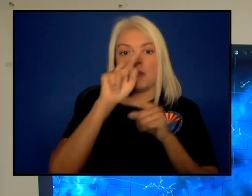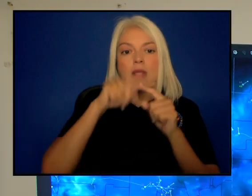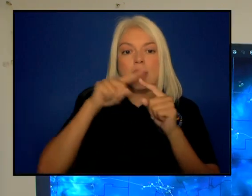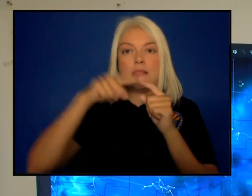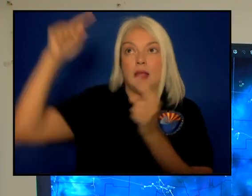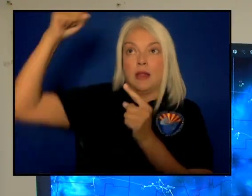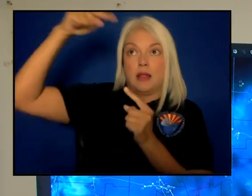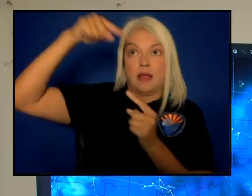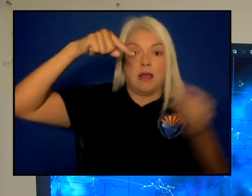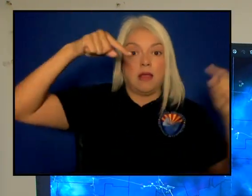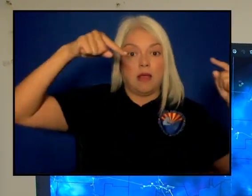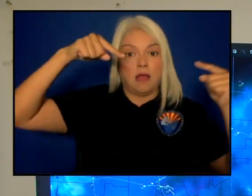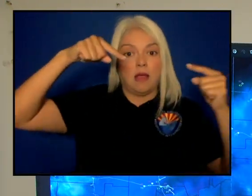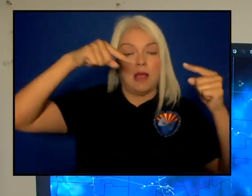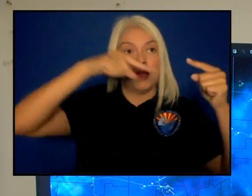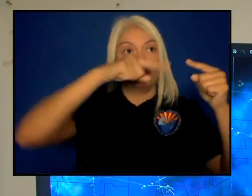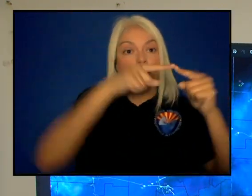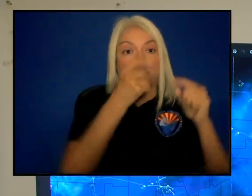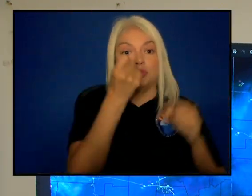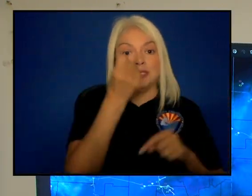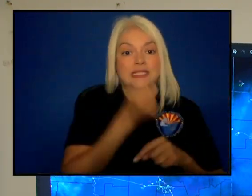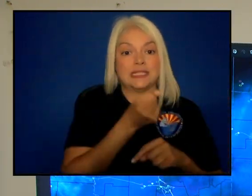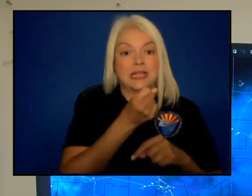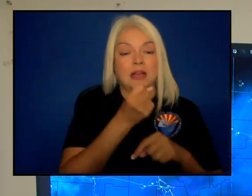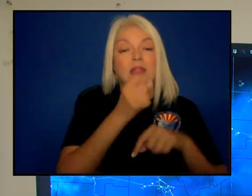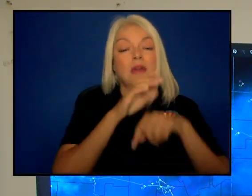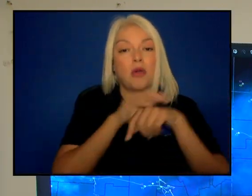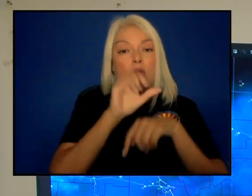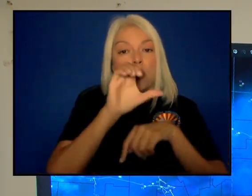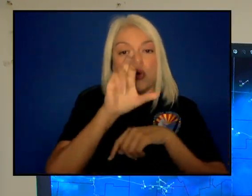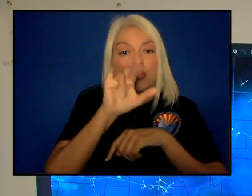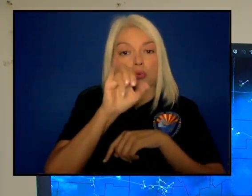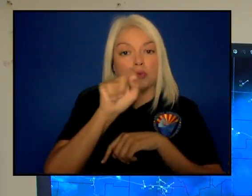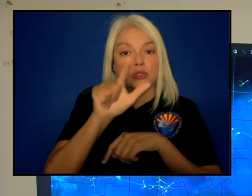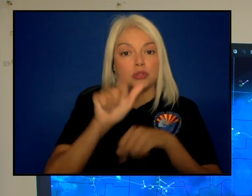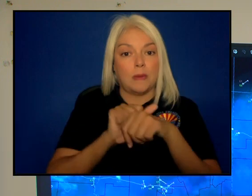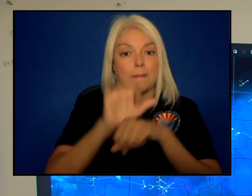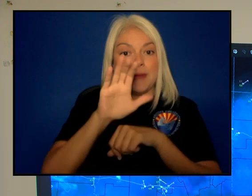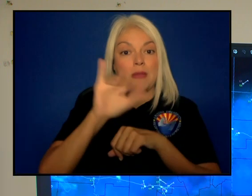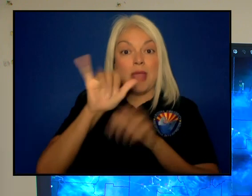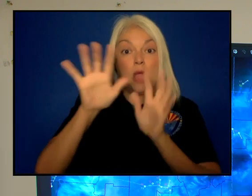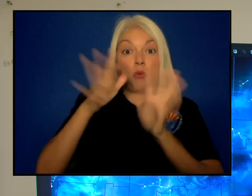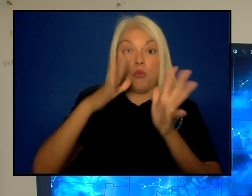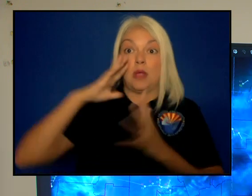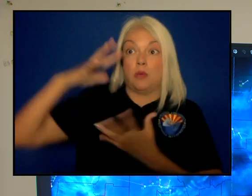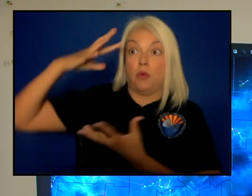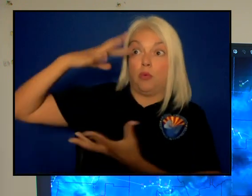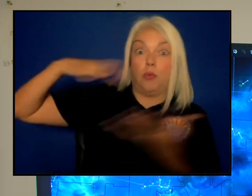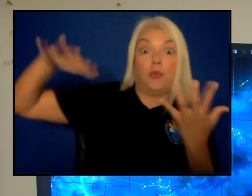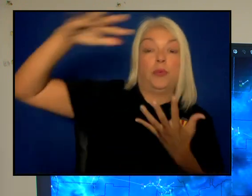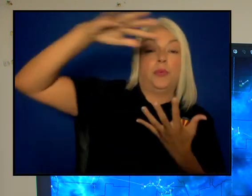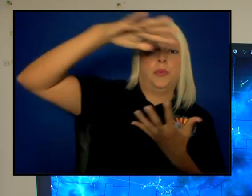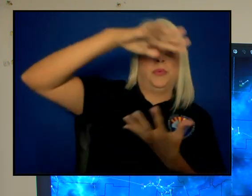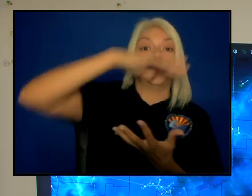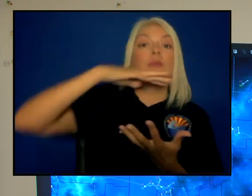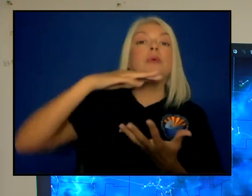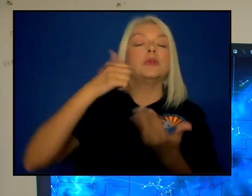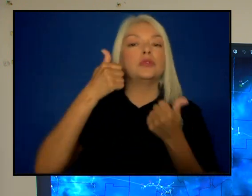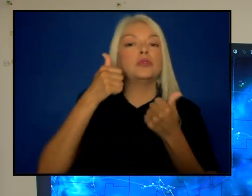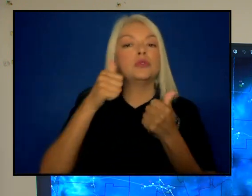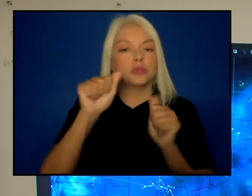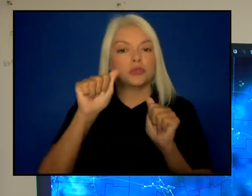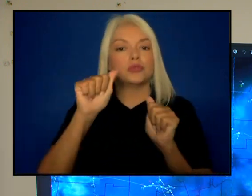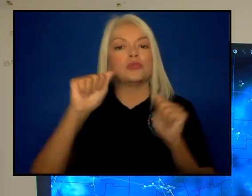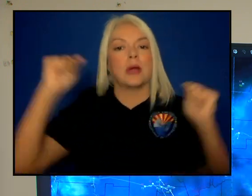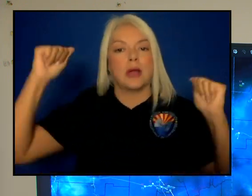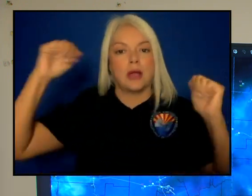towards the southern Sangre de Cristo Mountains, that wind is going to start to try and pull and get a little bit to the